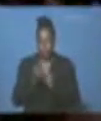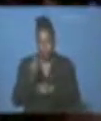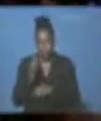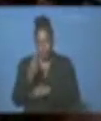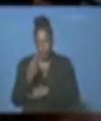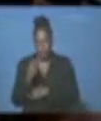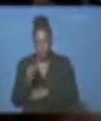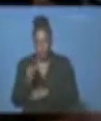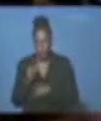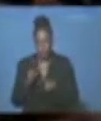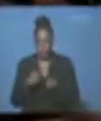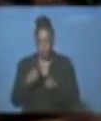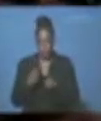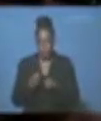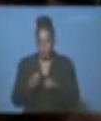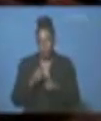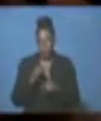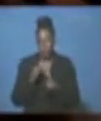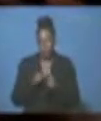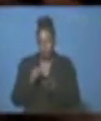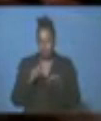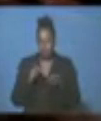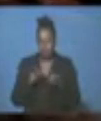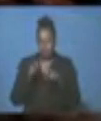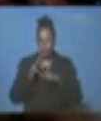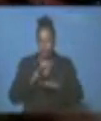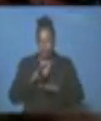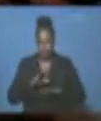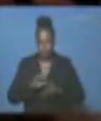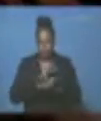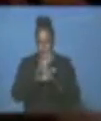until everyone's satisfied that there's clarity by way of understanding.